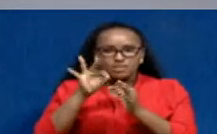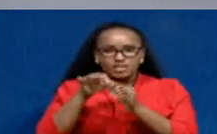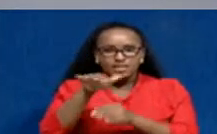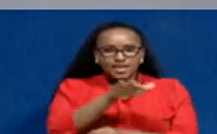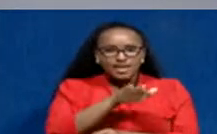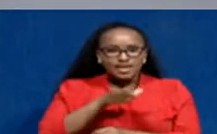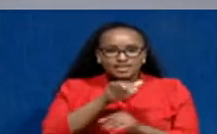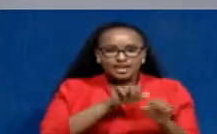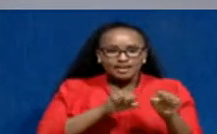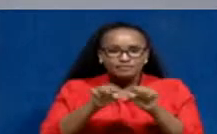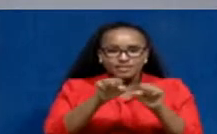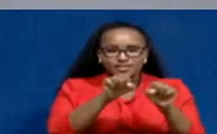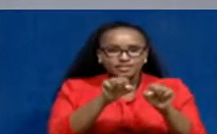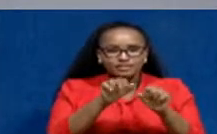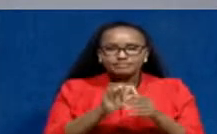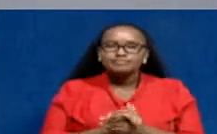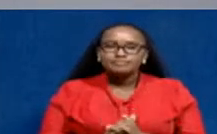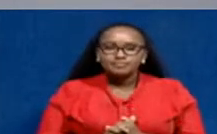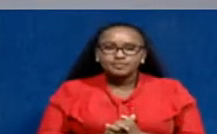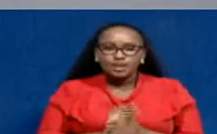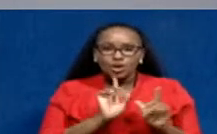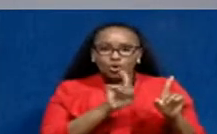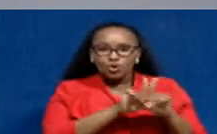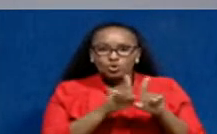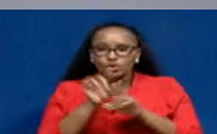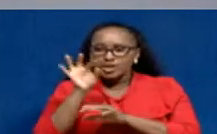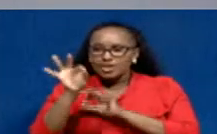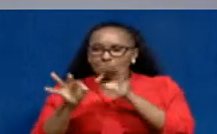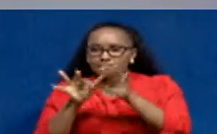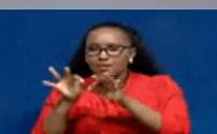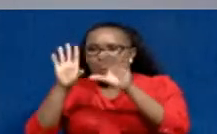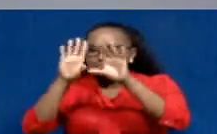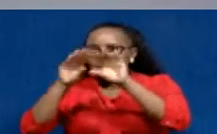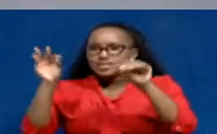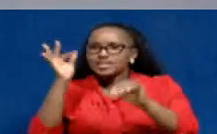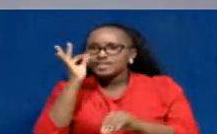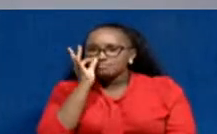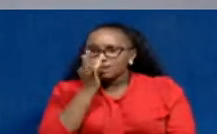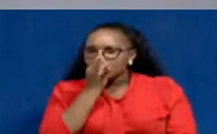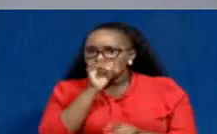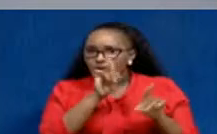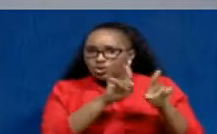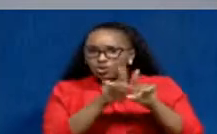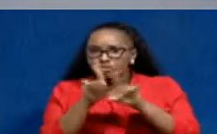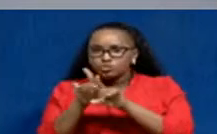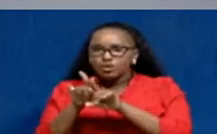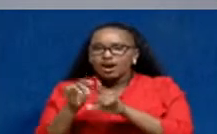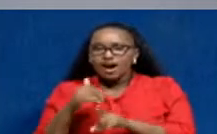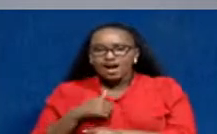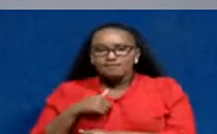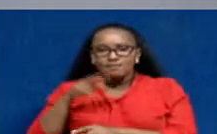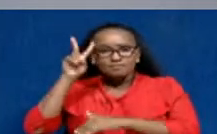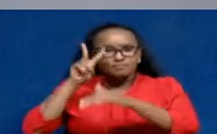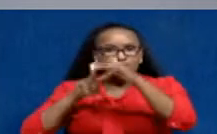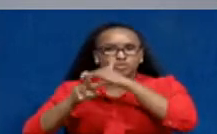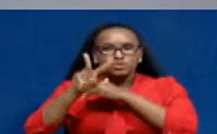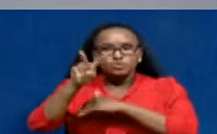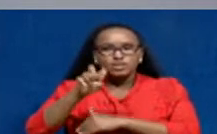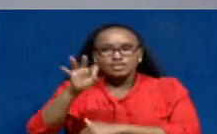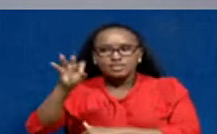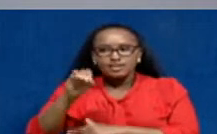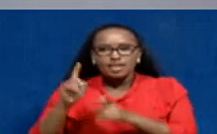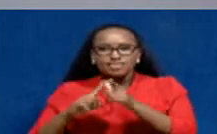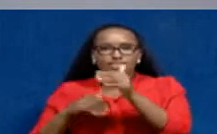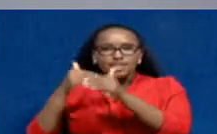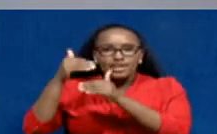of infrastructure. And if President Kibaki authored Vision 2030, the